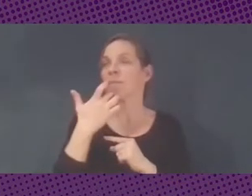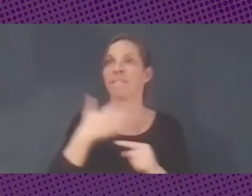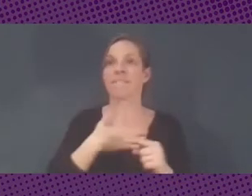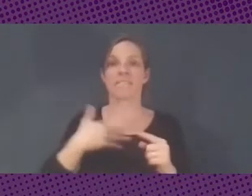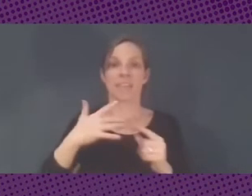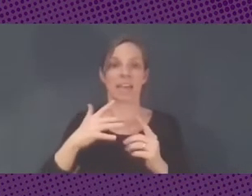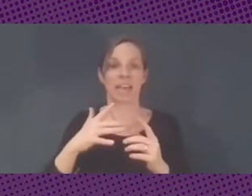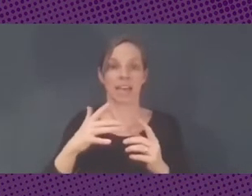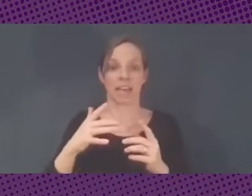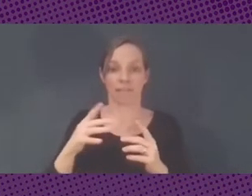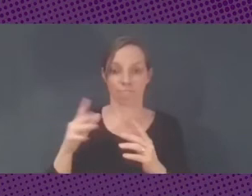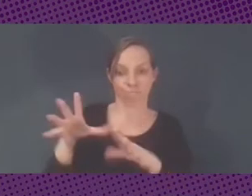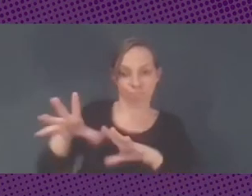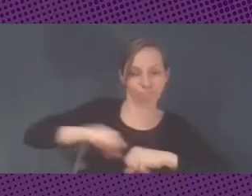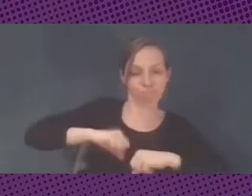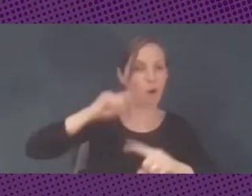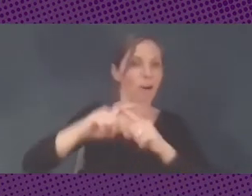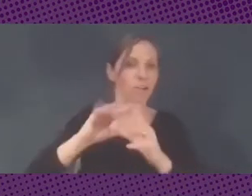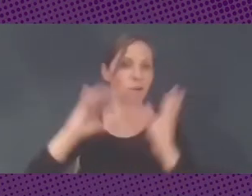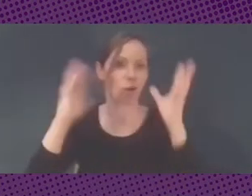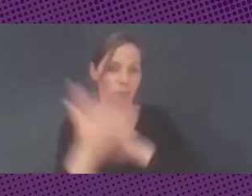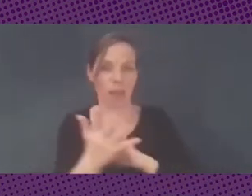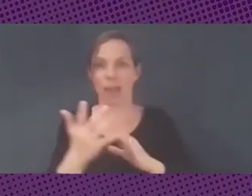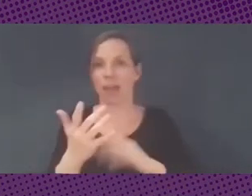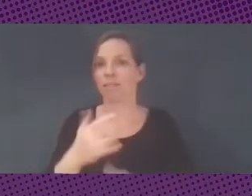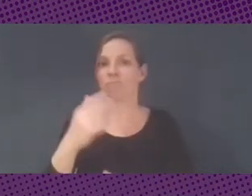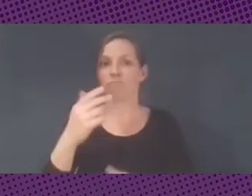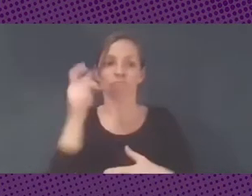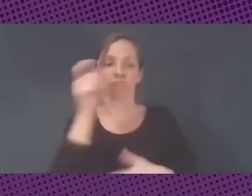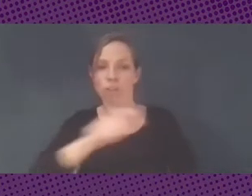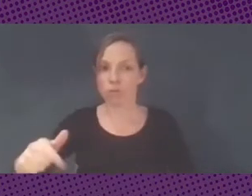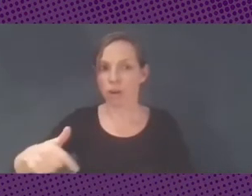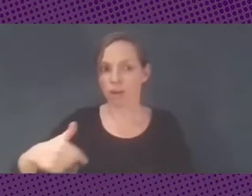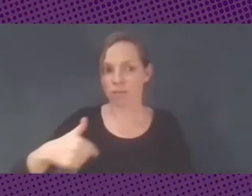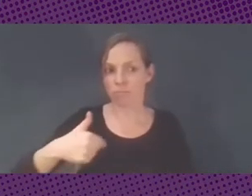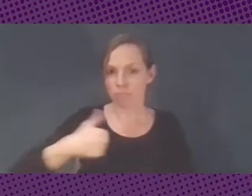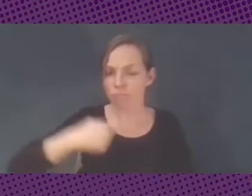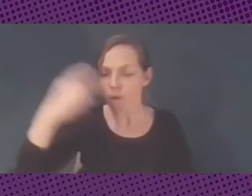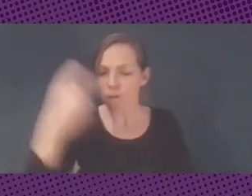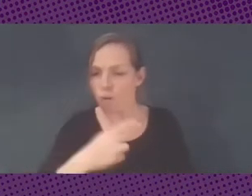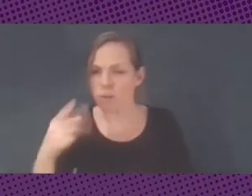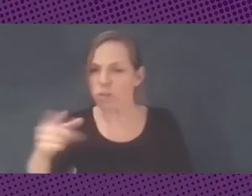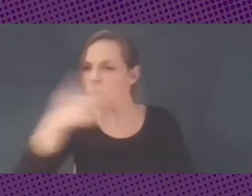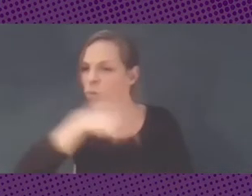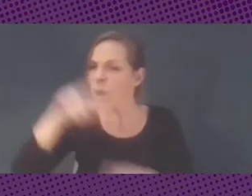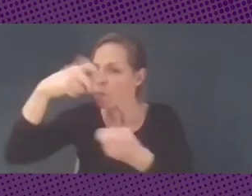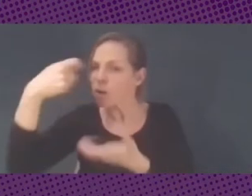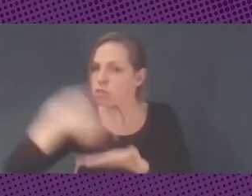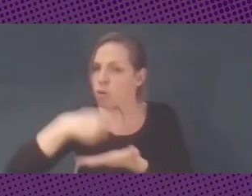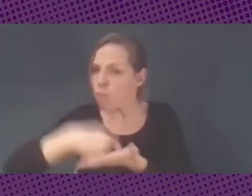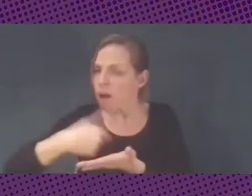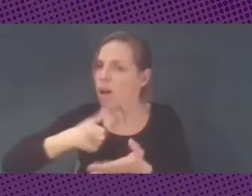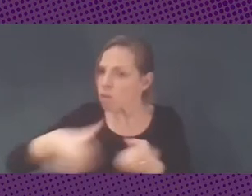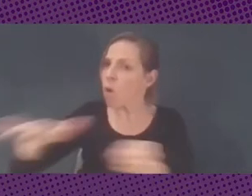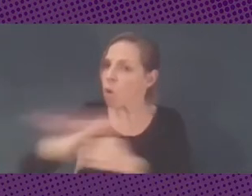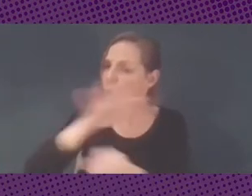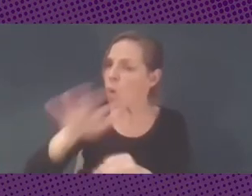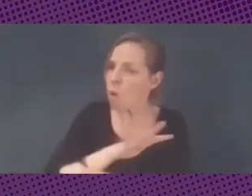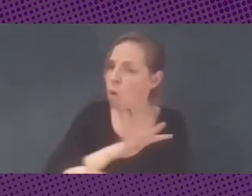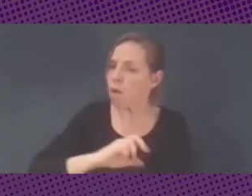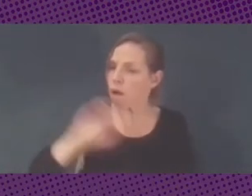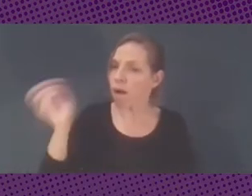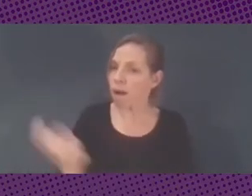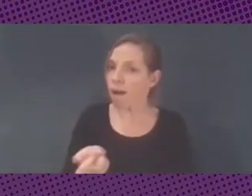You pay me taxes. I'm going to take care of you in the future. We are moving to a social contract where the state says you save through